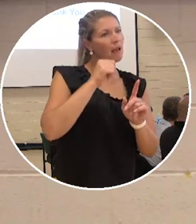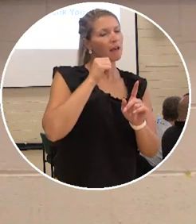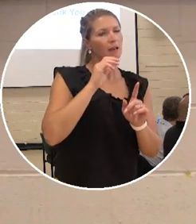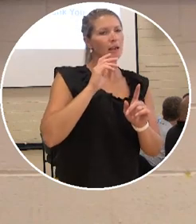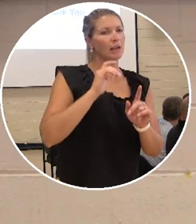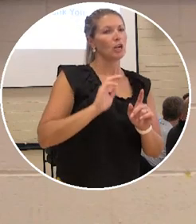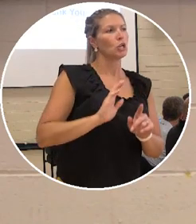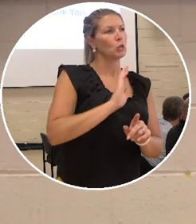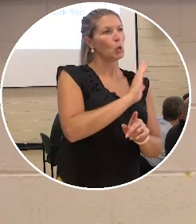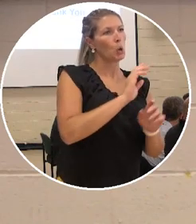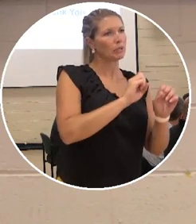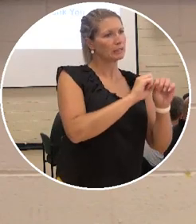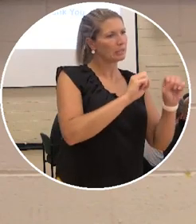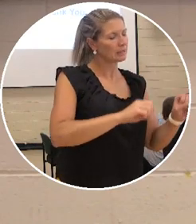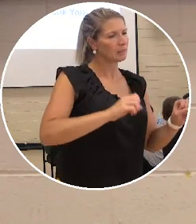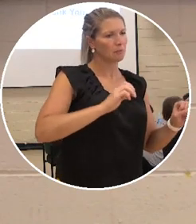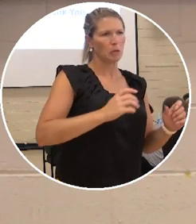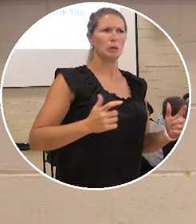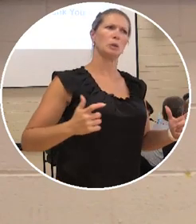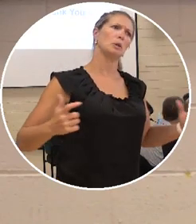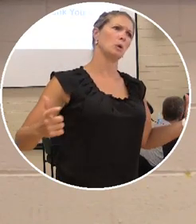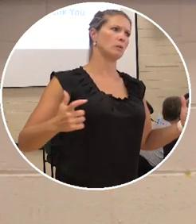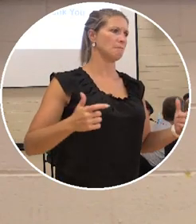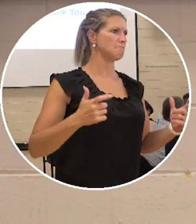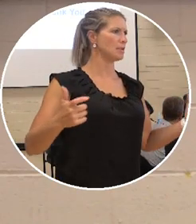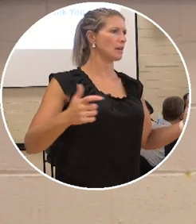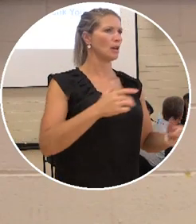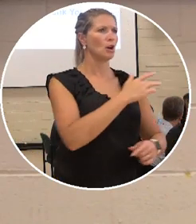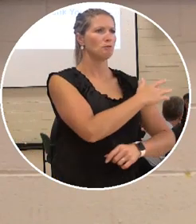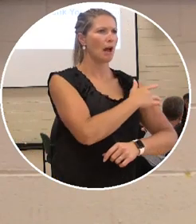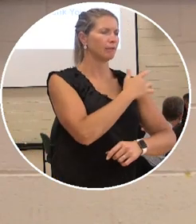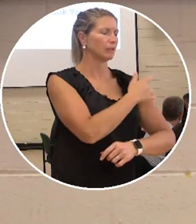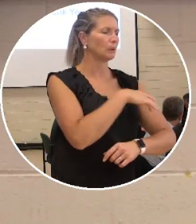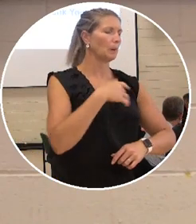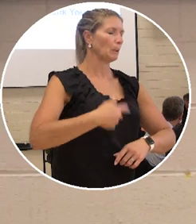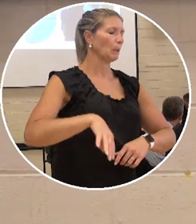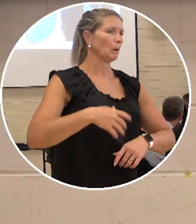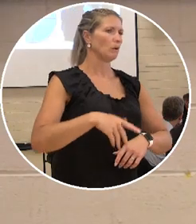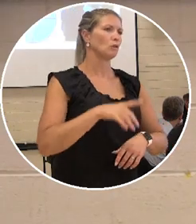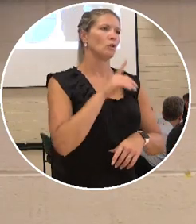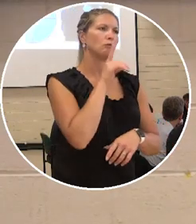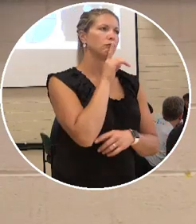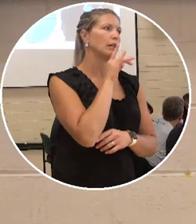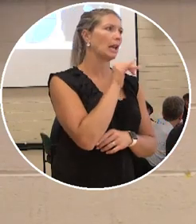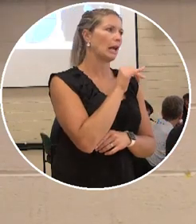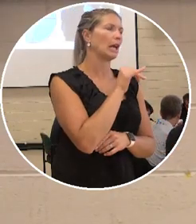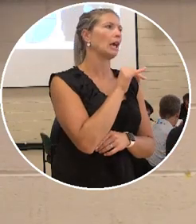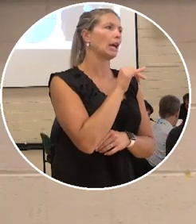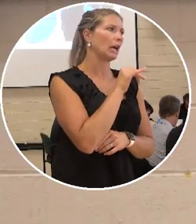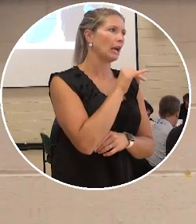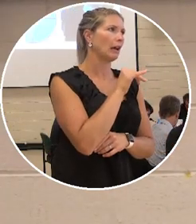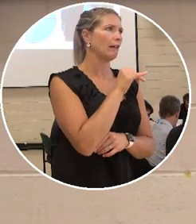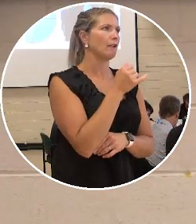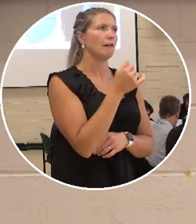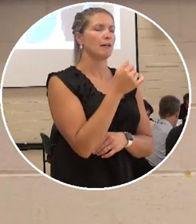across the province, and it's sometimes amazing at the fact that the day rolls out in all these places